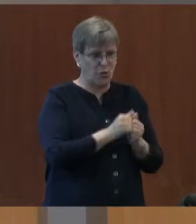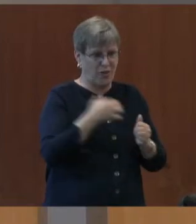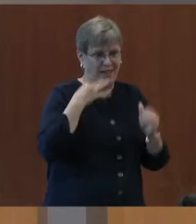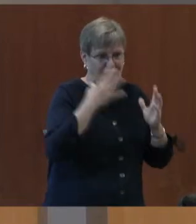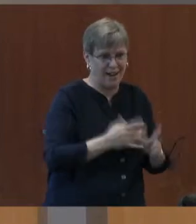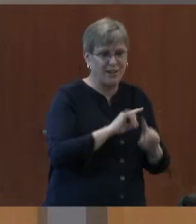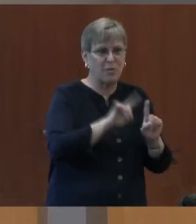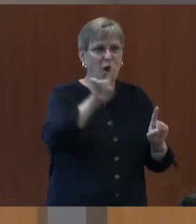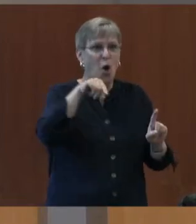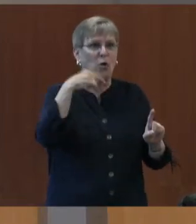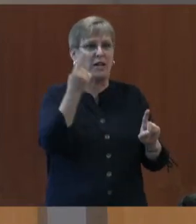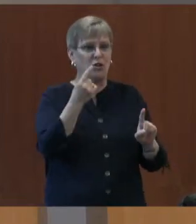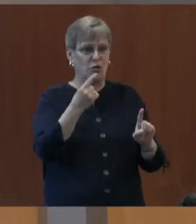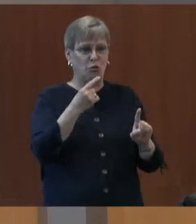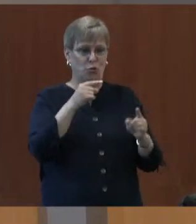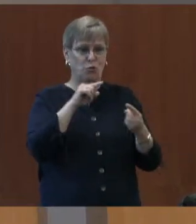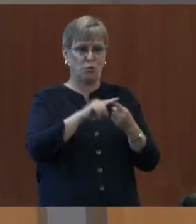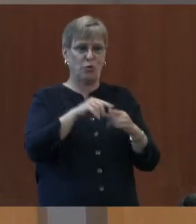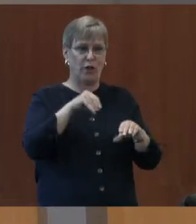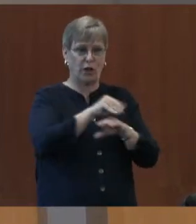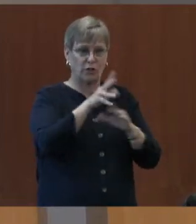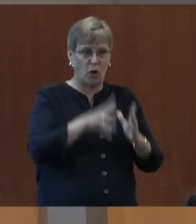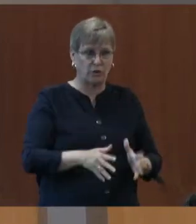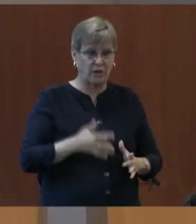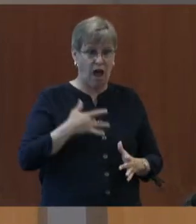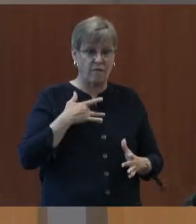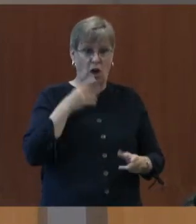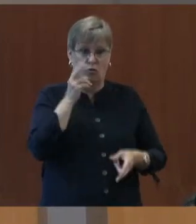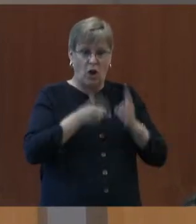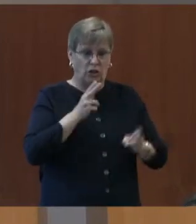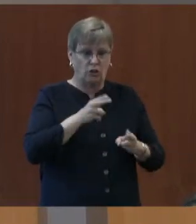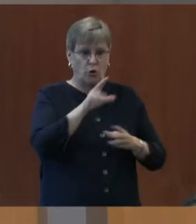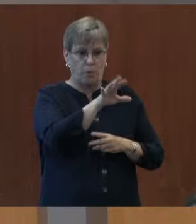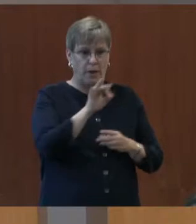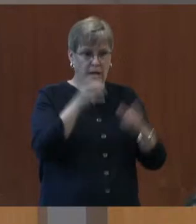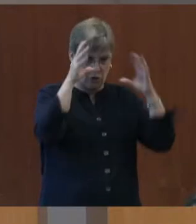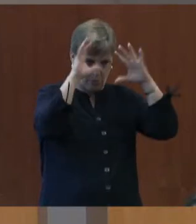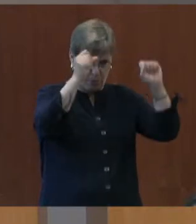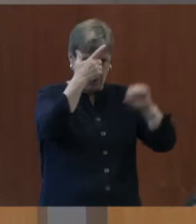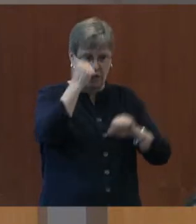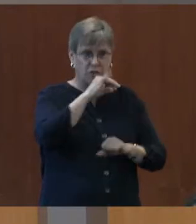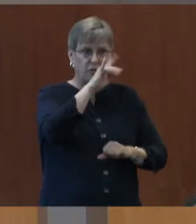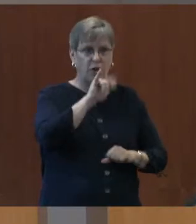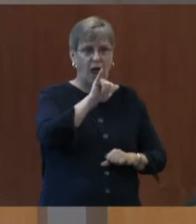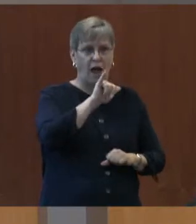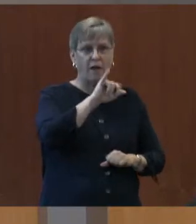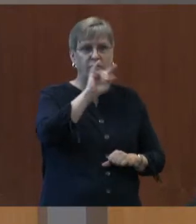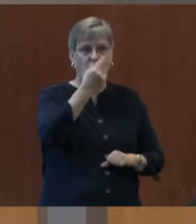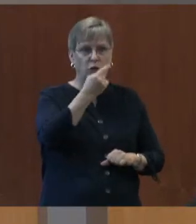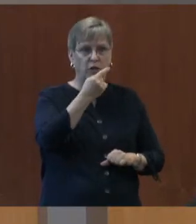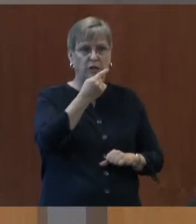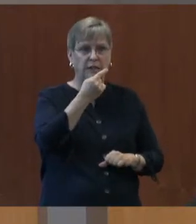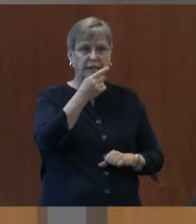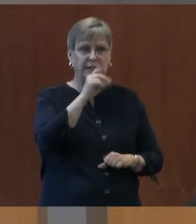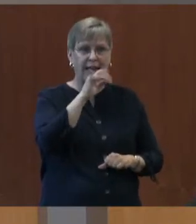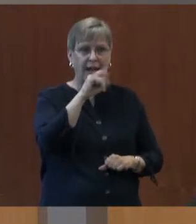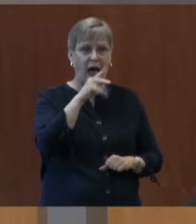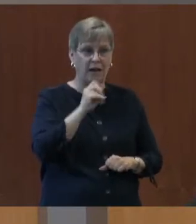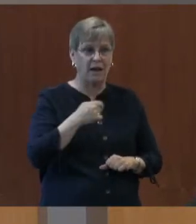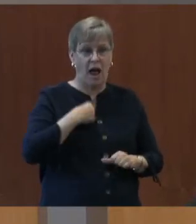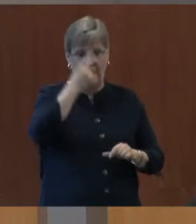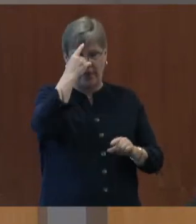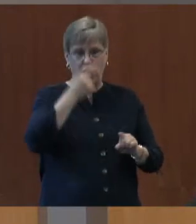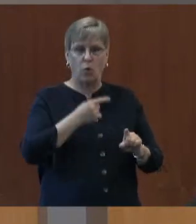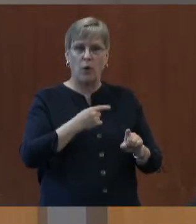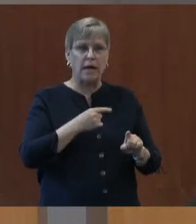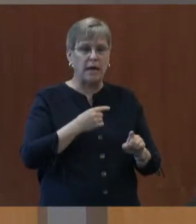but only to the consultants. I felt rushed to pick a superintendent because of the July 1st deadline. I think we missed our mark on